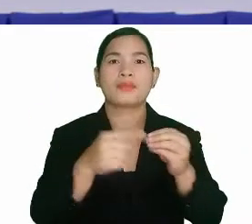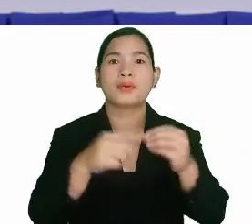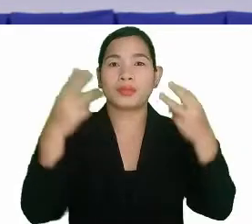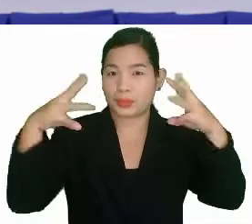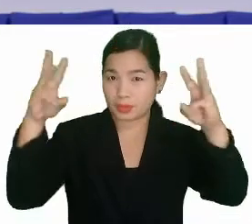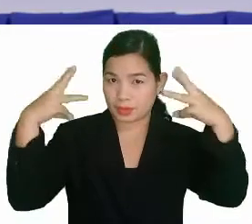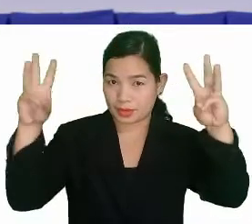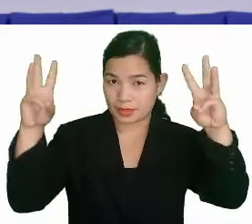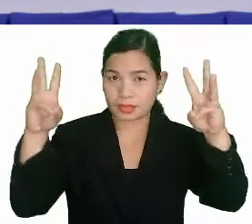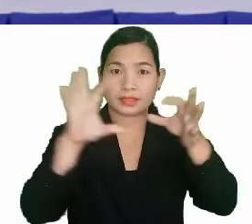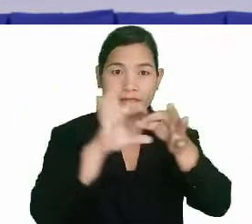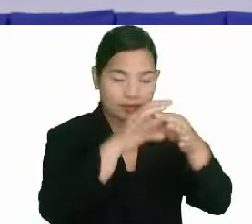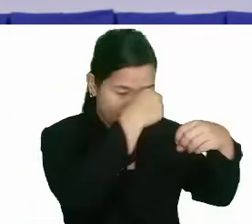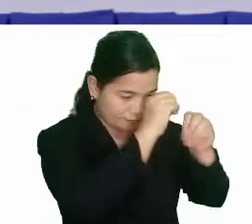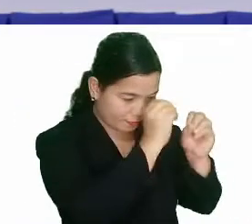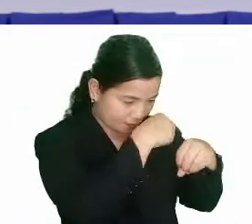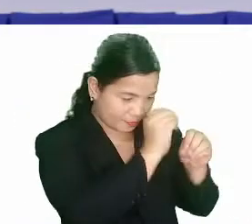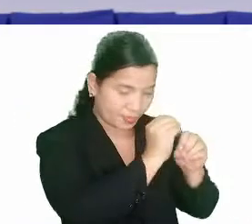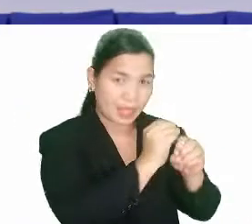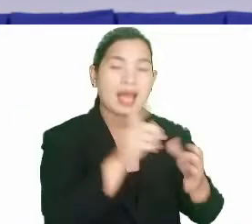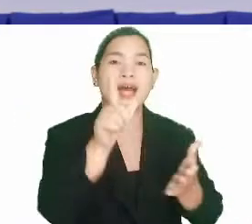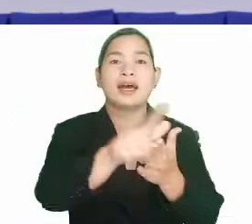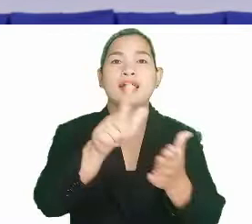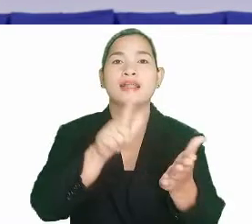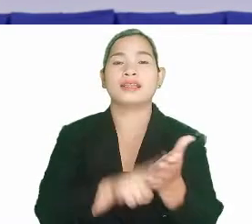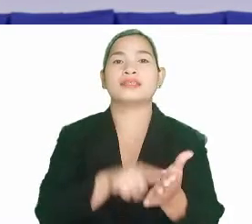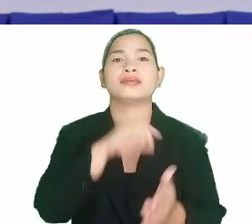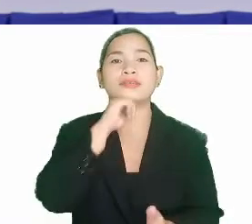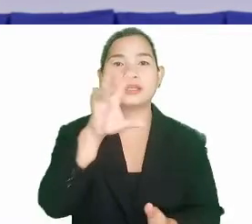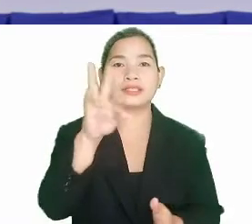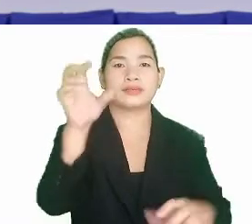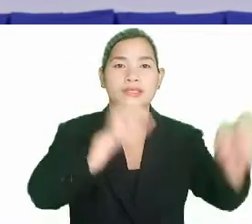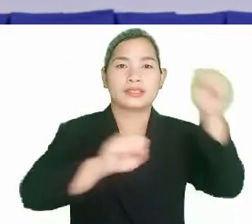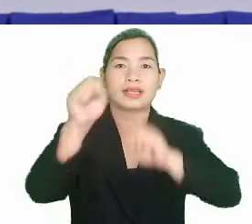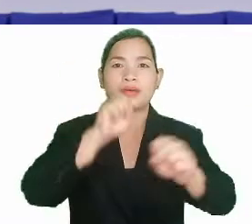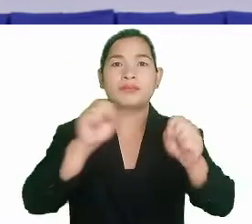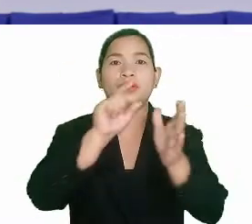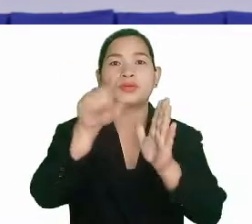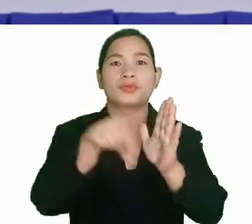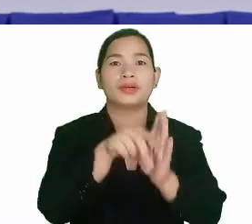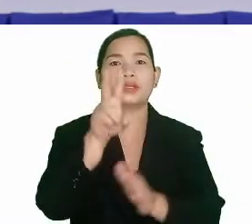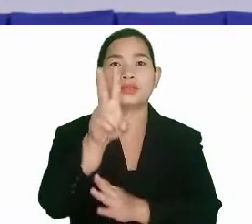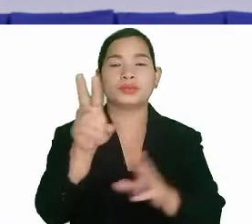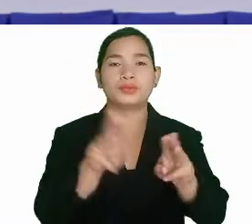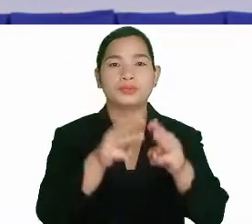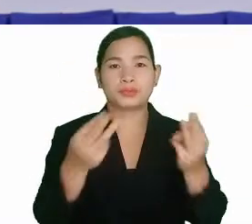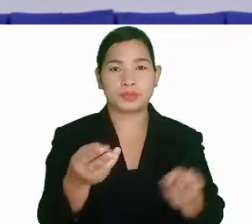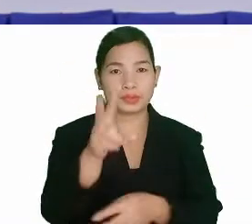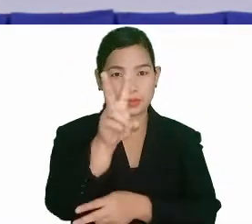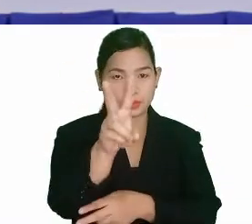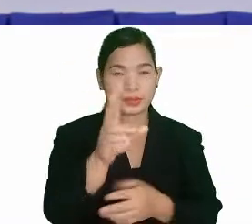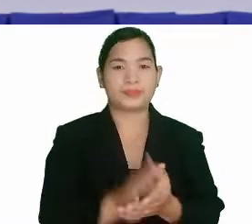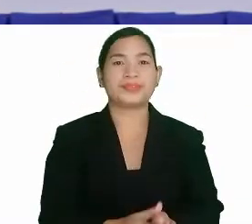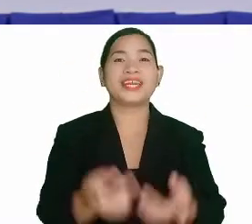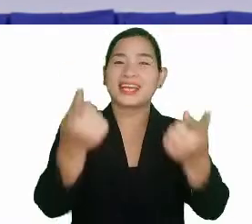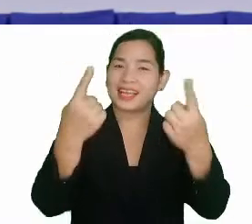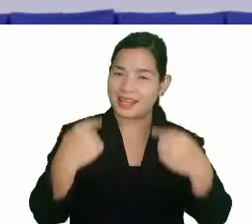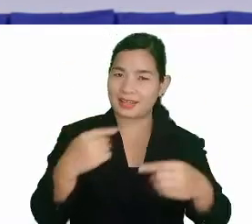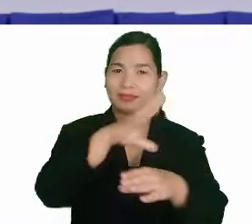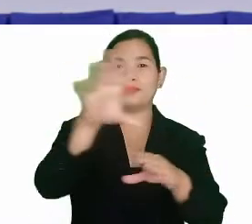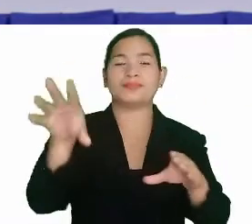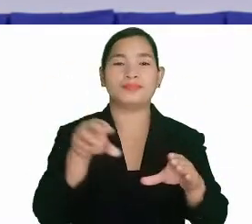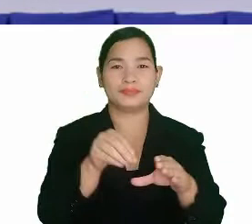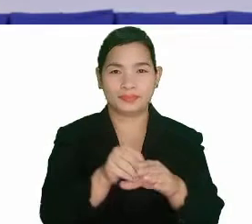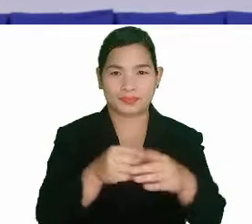the Wonders of Microscope, a lesson in Grade 7 Science, Quarter 2, Module 2. Come and